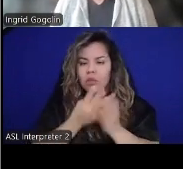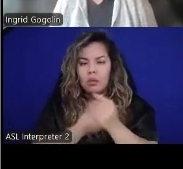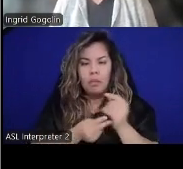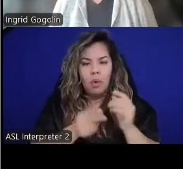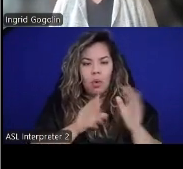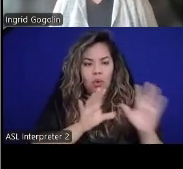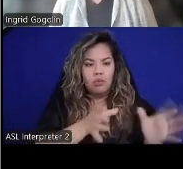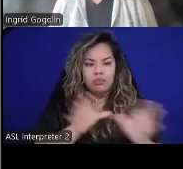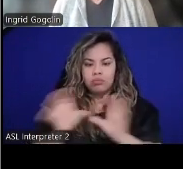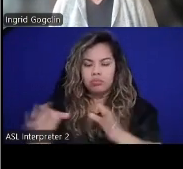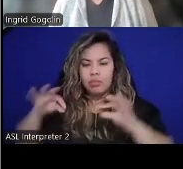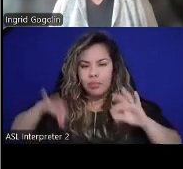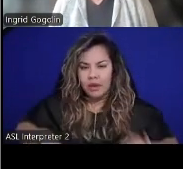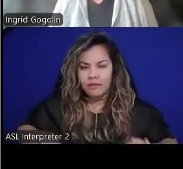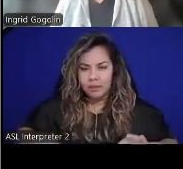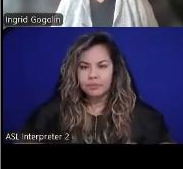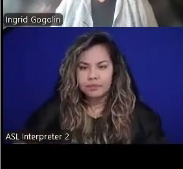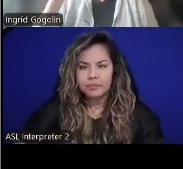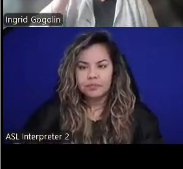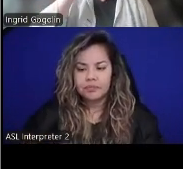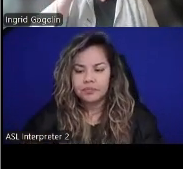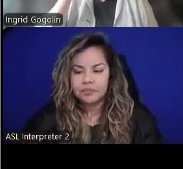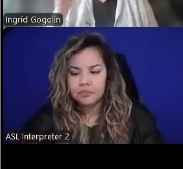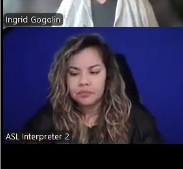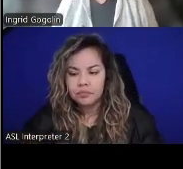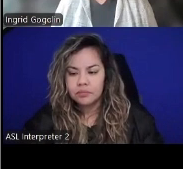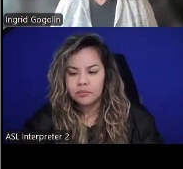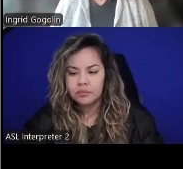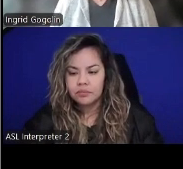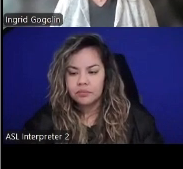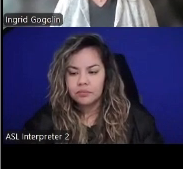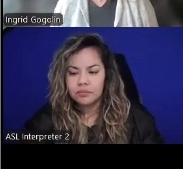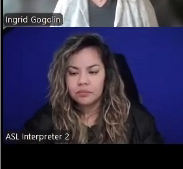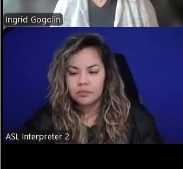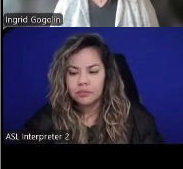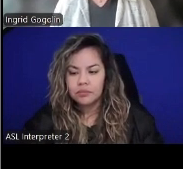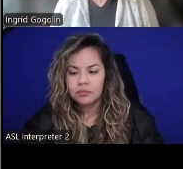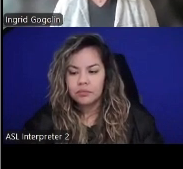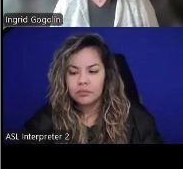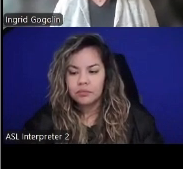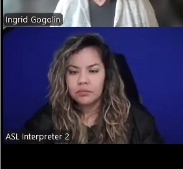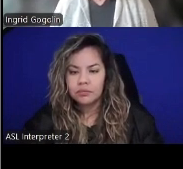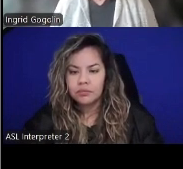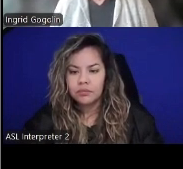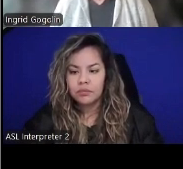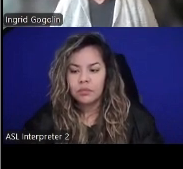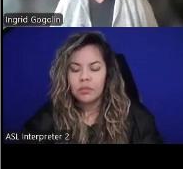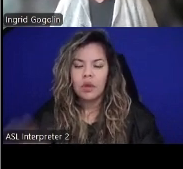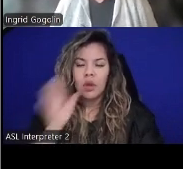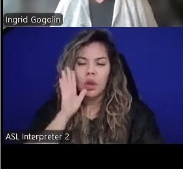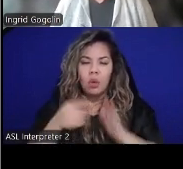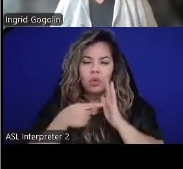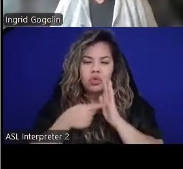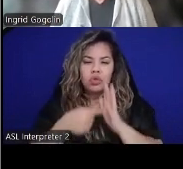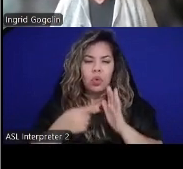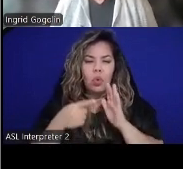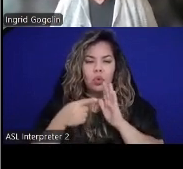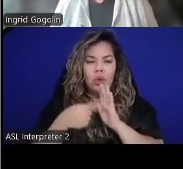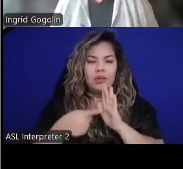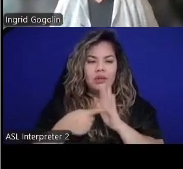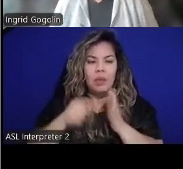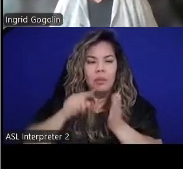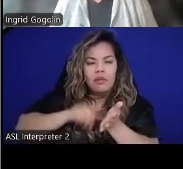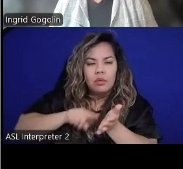please. I can show you an example of a research project which we carried out in Europe several years